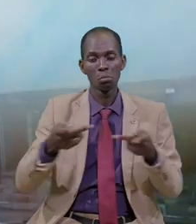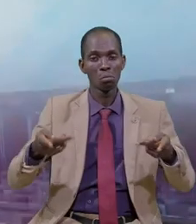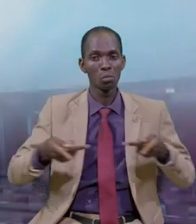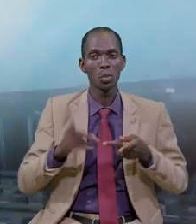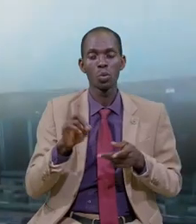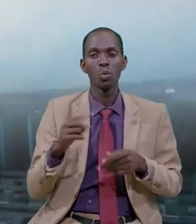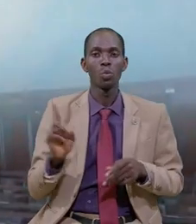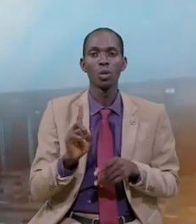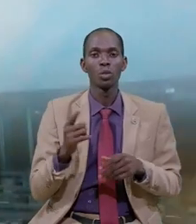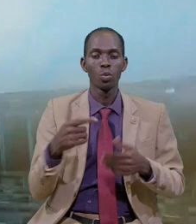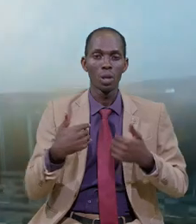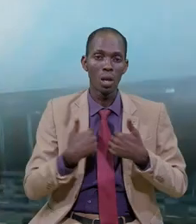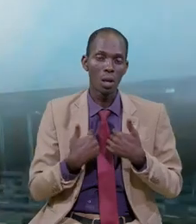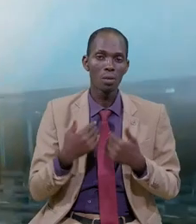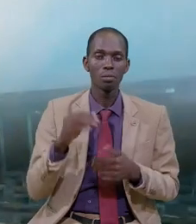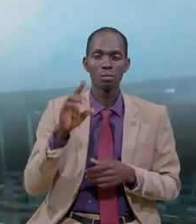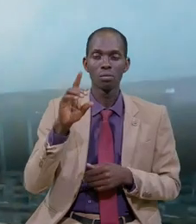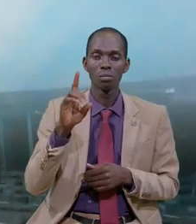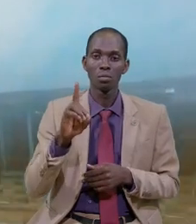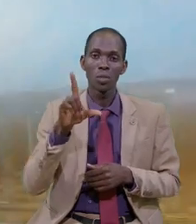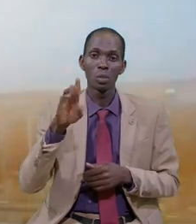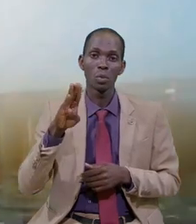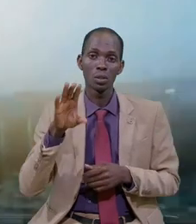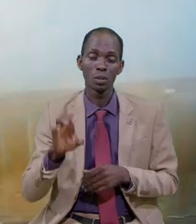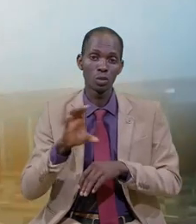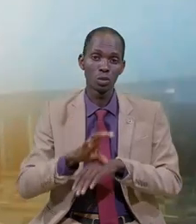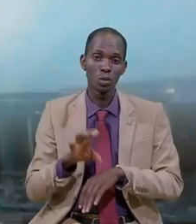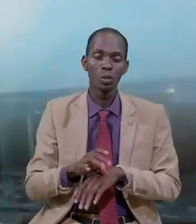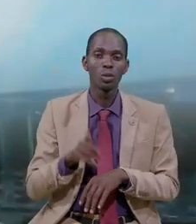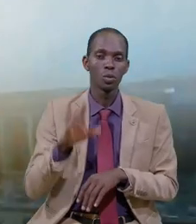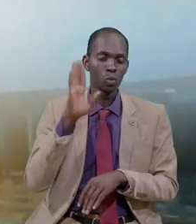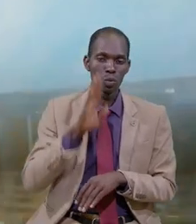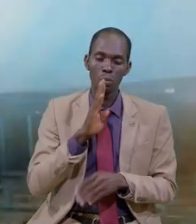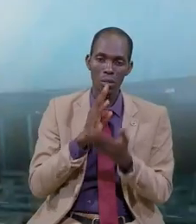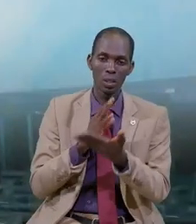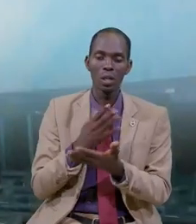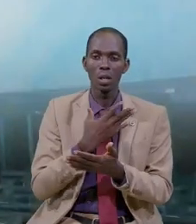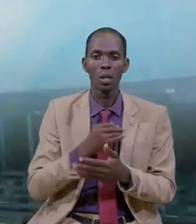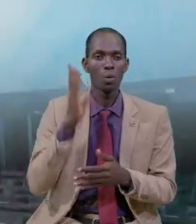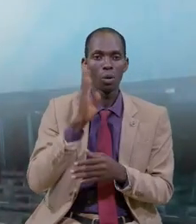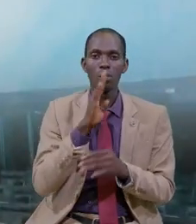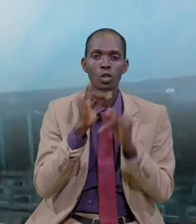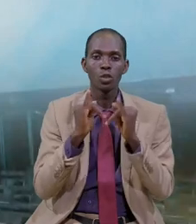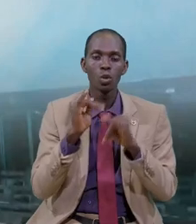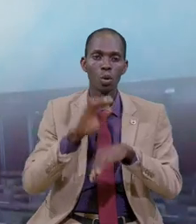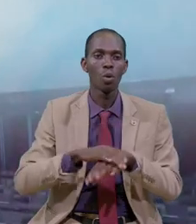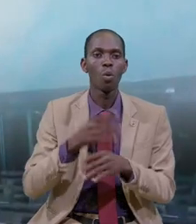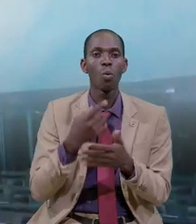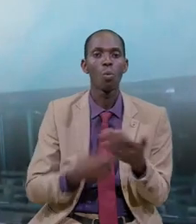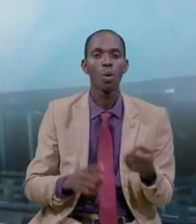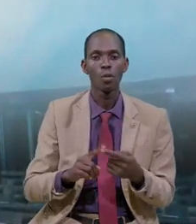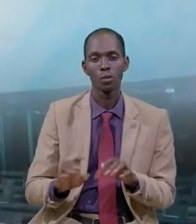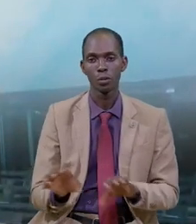can get closer. And then vous pouvez you'll be instructed as to what to do. De la vie profonde pour avoir donc